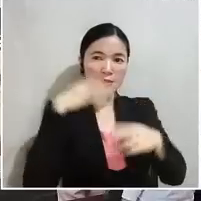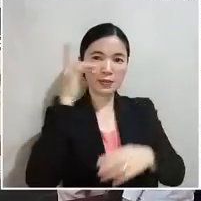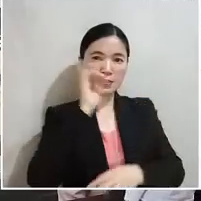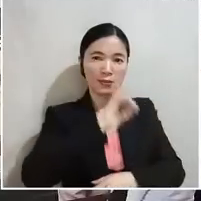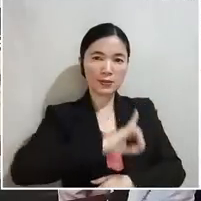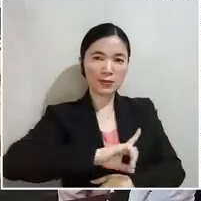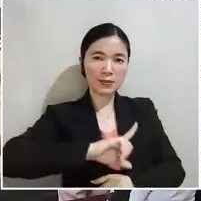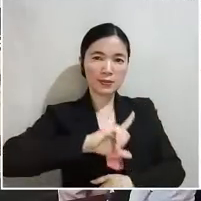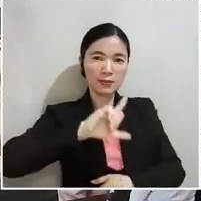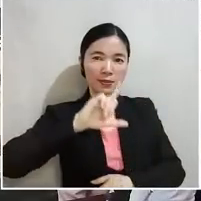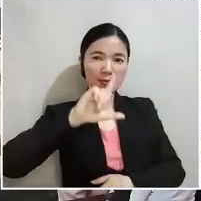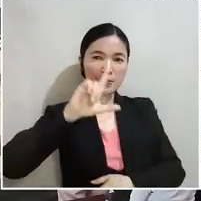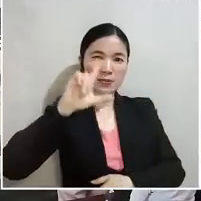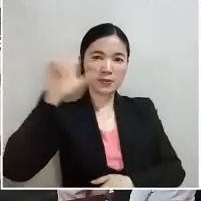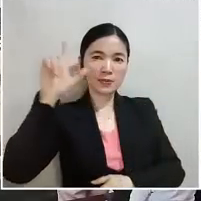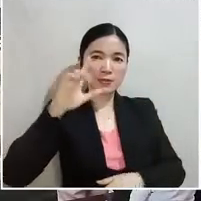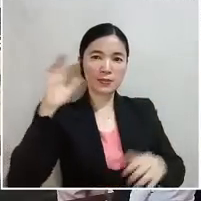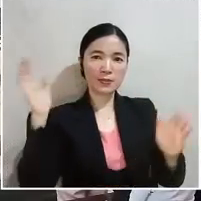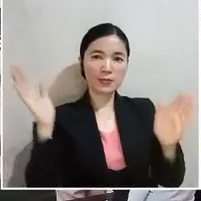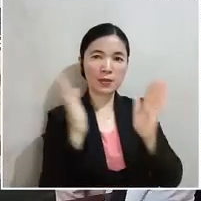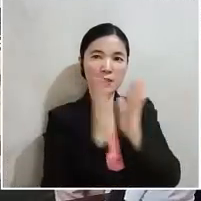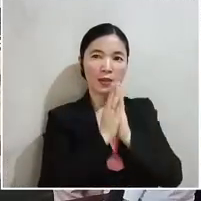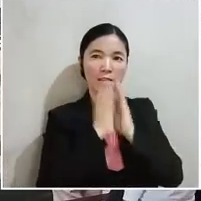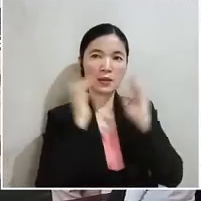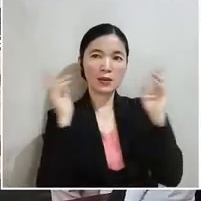Lord. Hosanna,